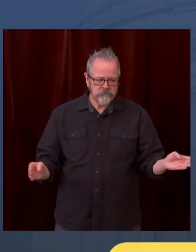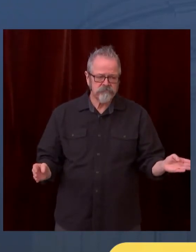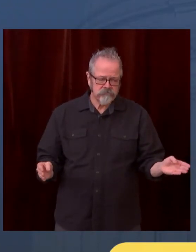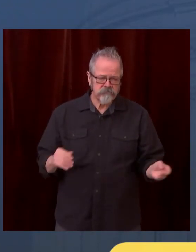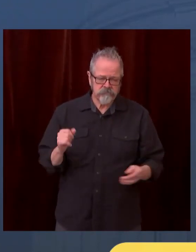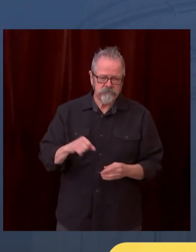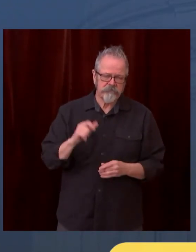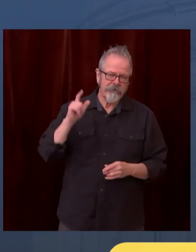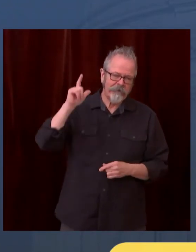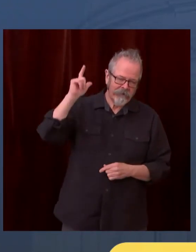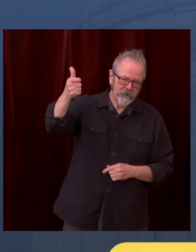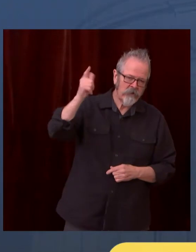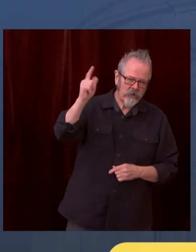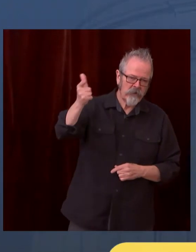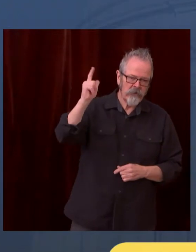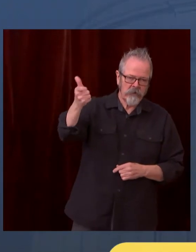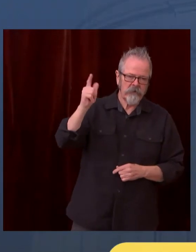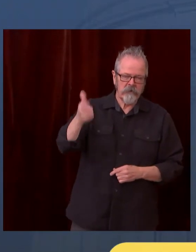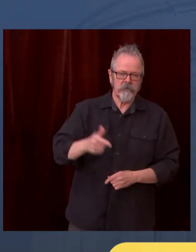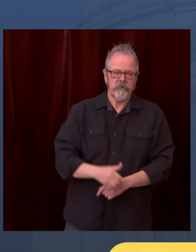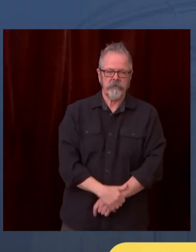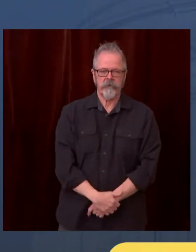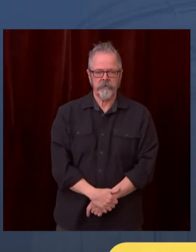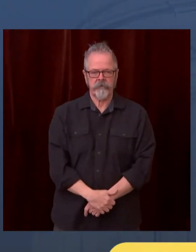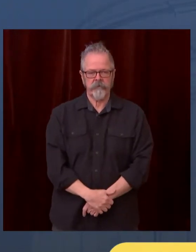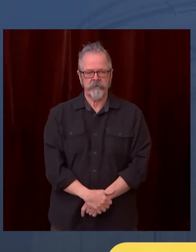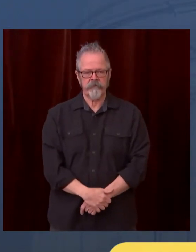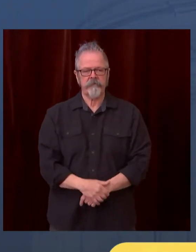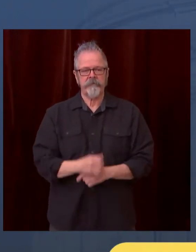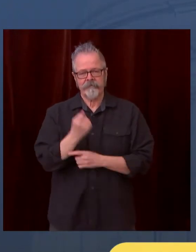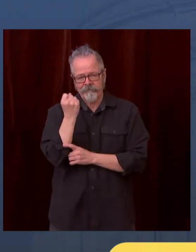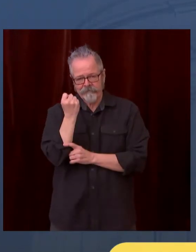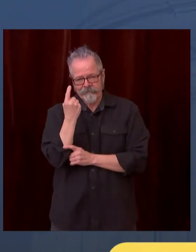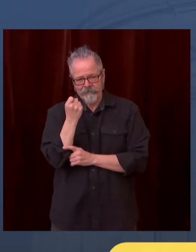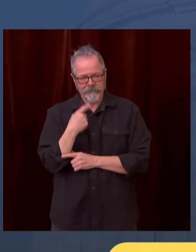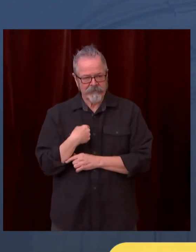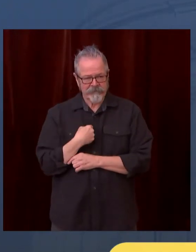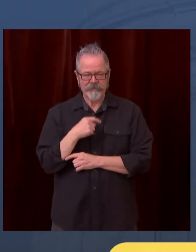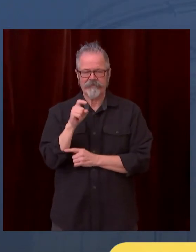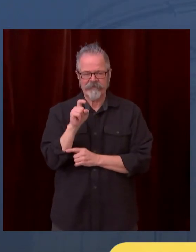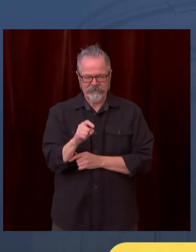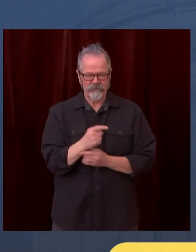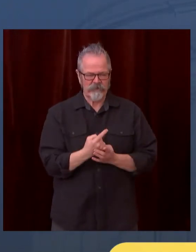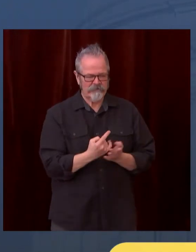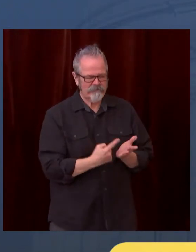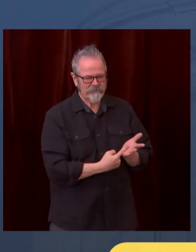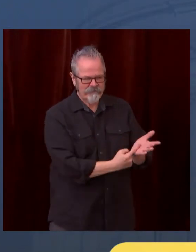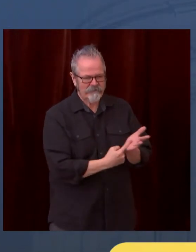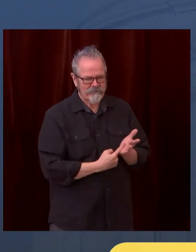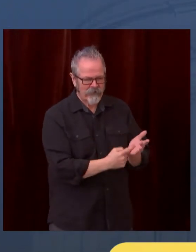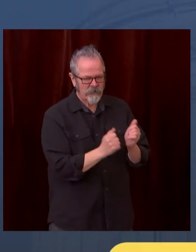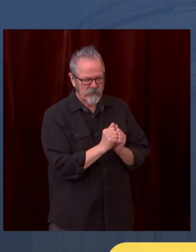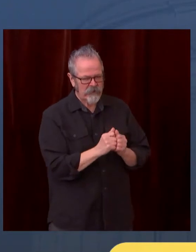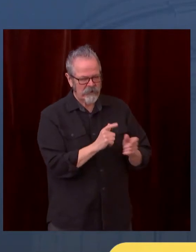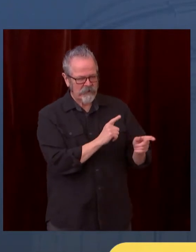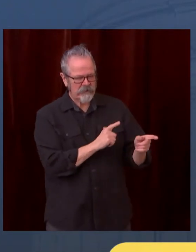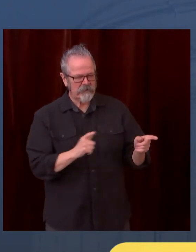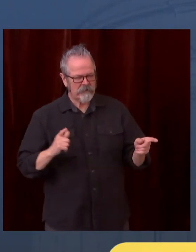the legislature is something I'll need to talk to about that going forward. But right now we're following the security